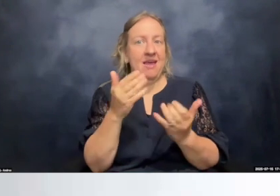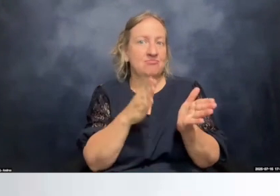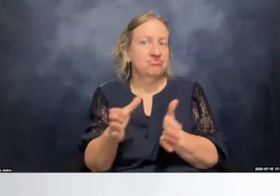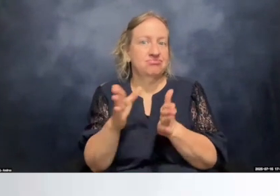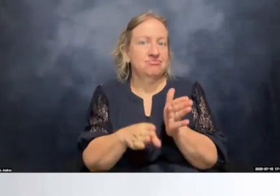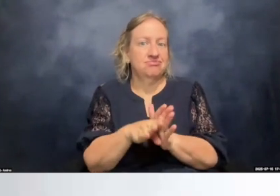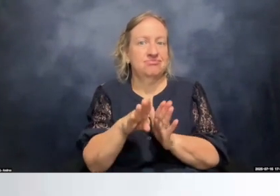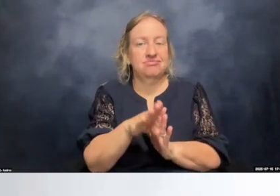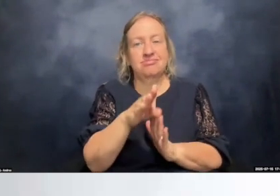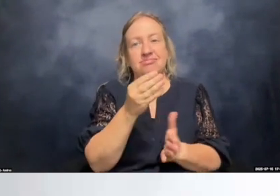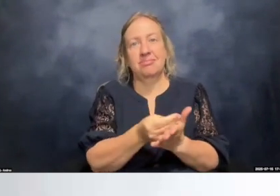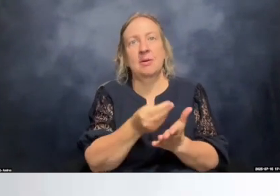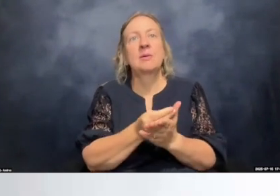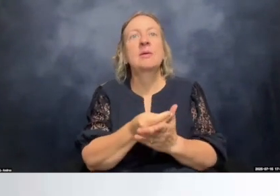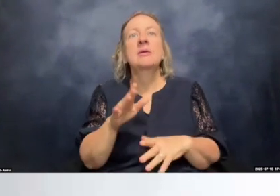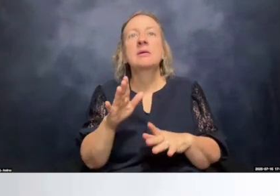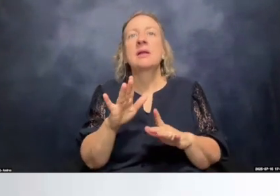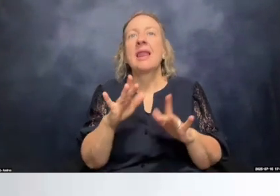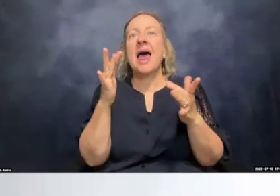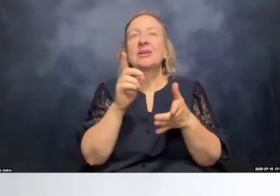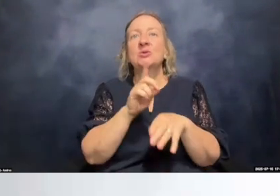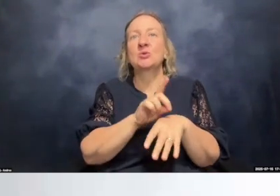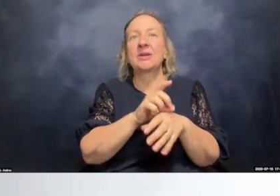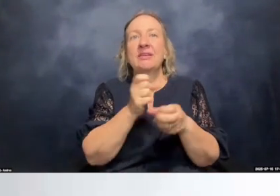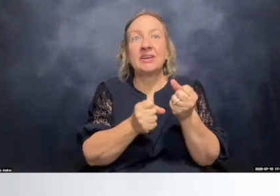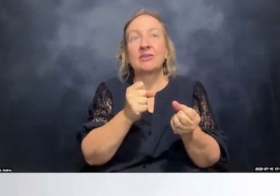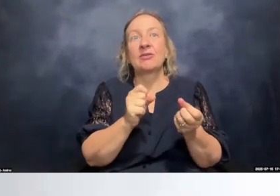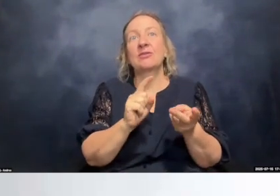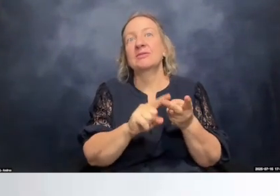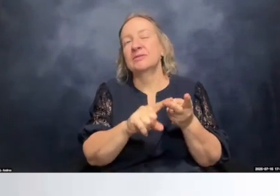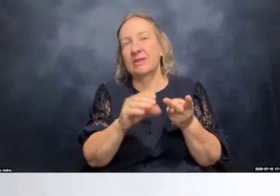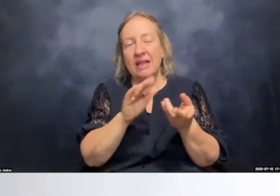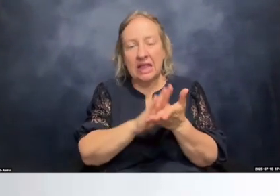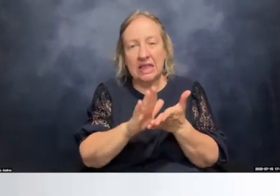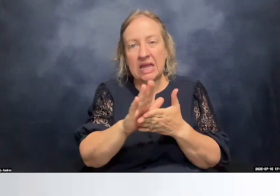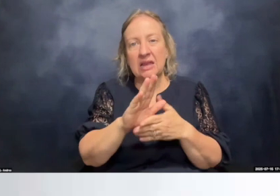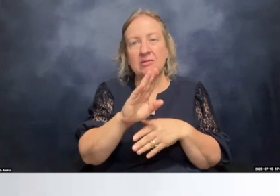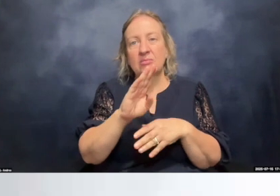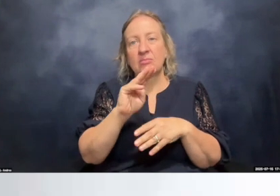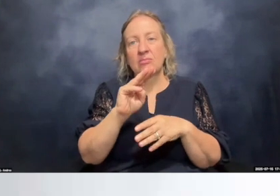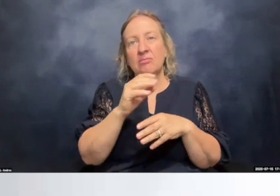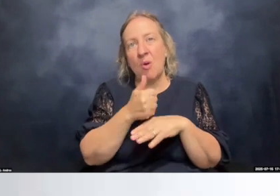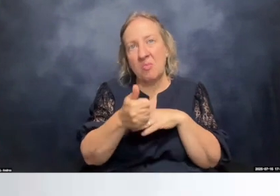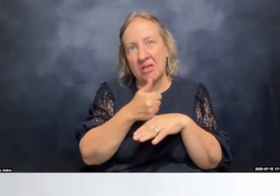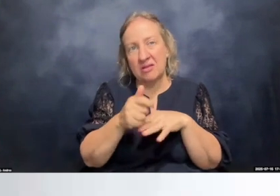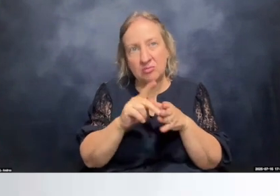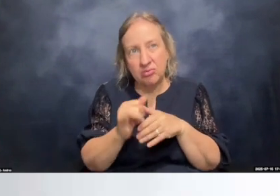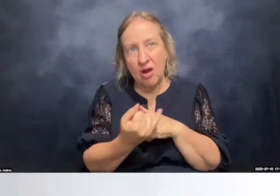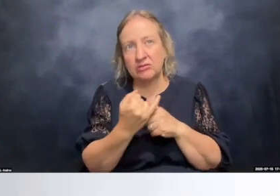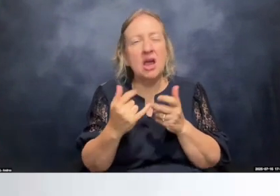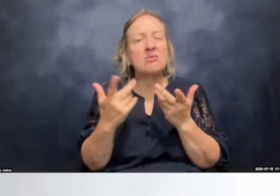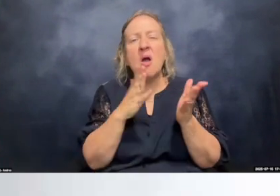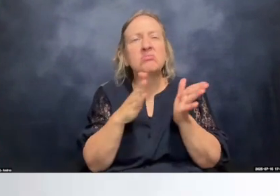the long-term plan for light-duty vehicles and clean mobility projects. This plan is CARB's long-term